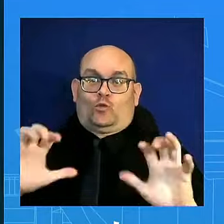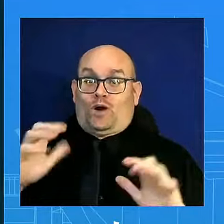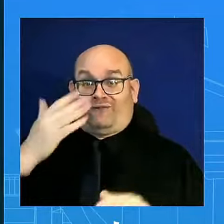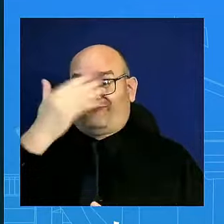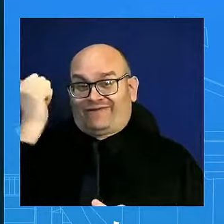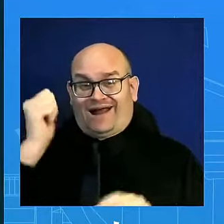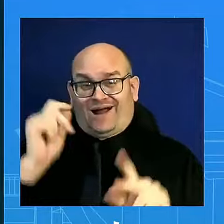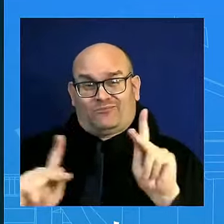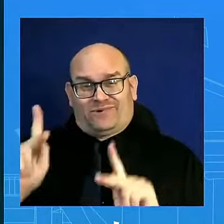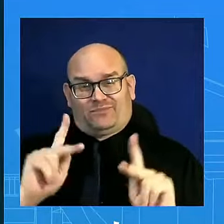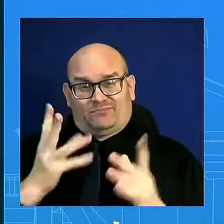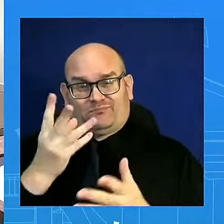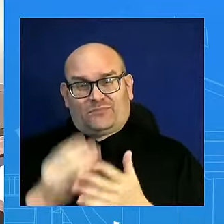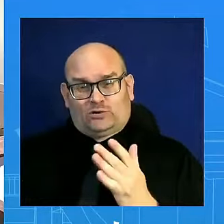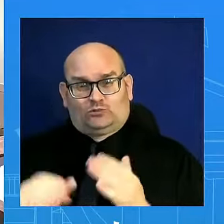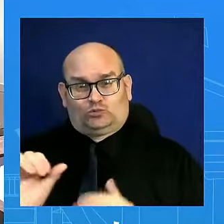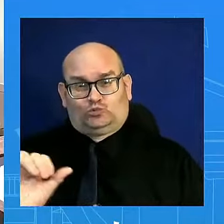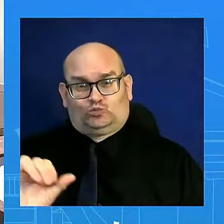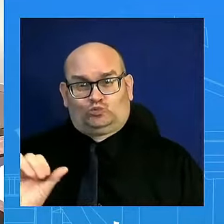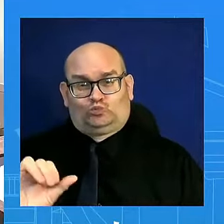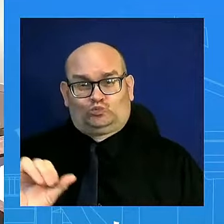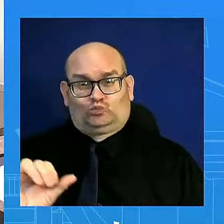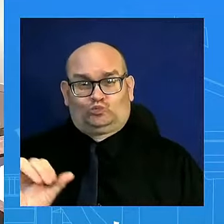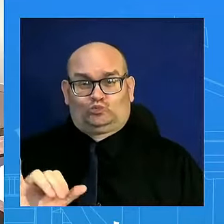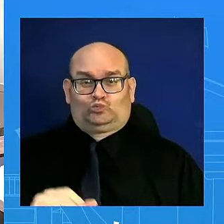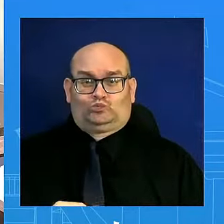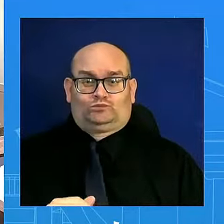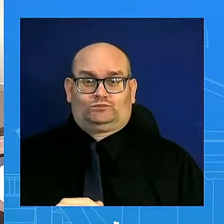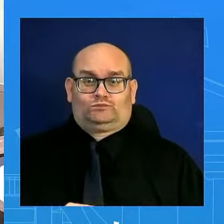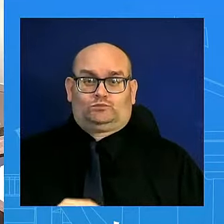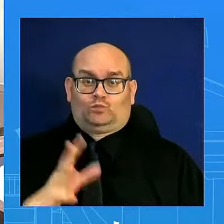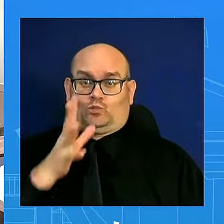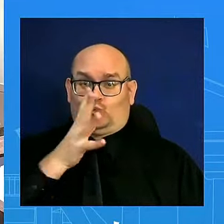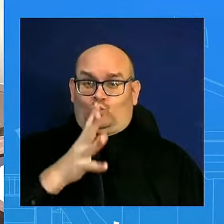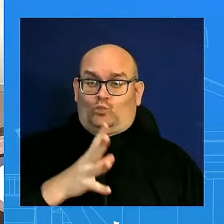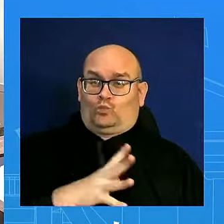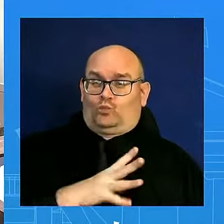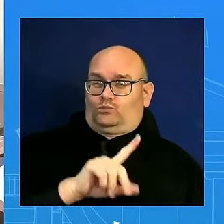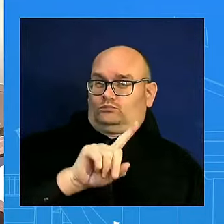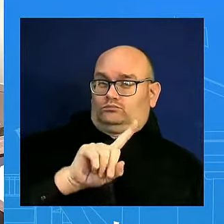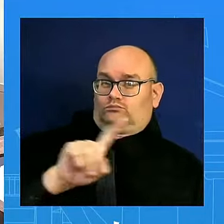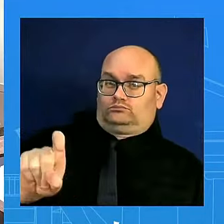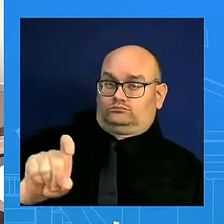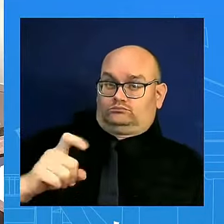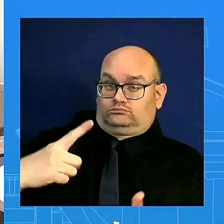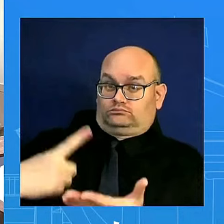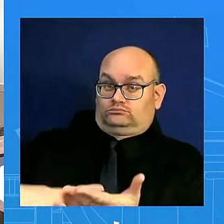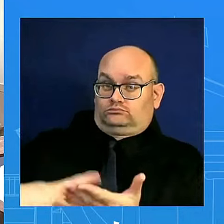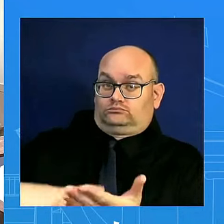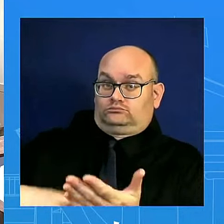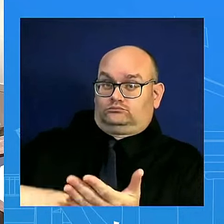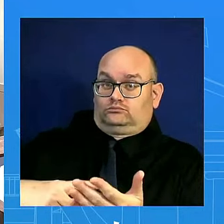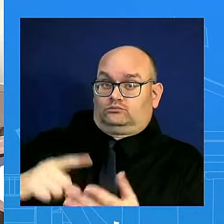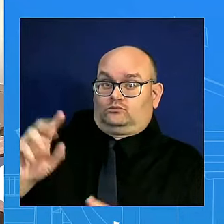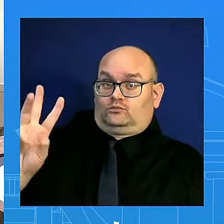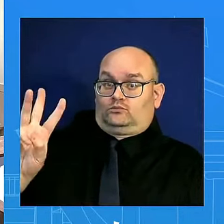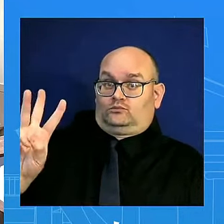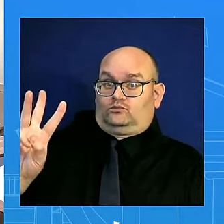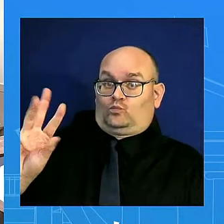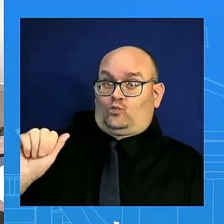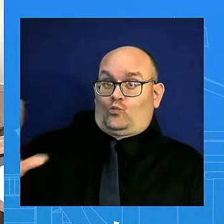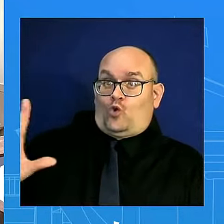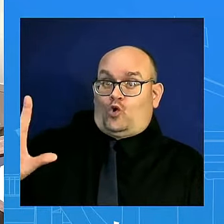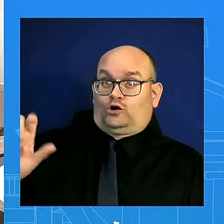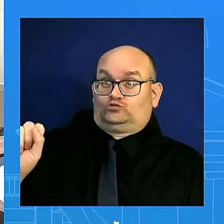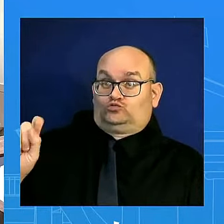Okay. If we were to see the President this week and he were to discuss what's happening on Wall Street, is there a direct message he